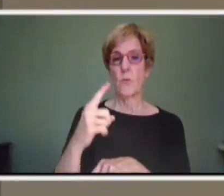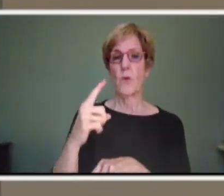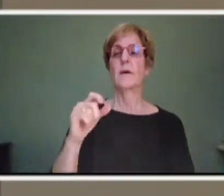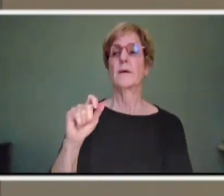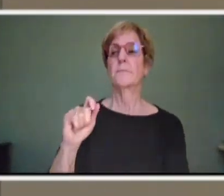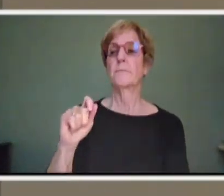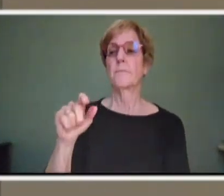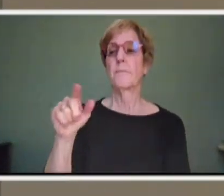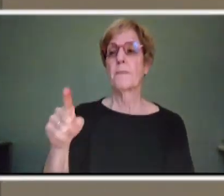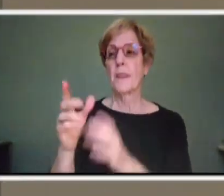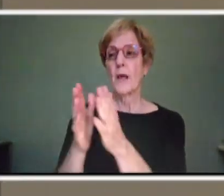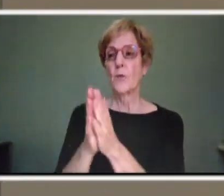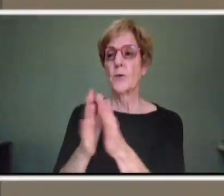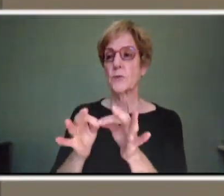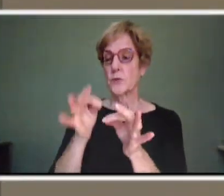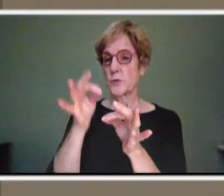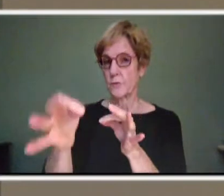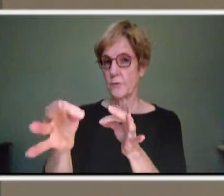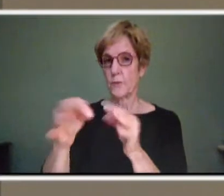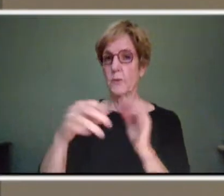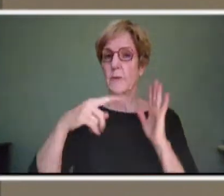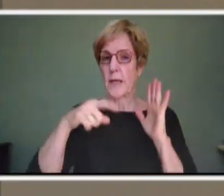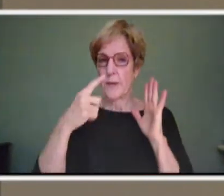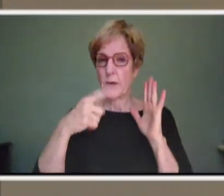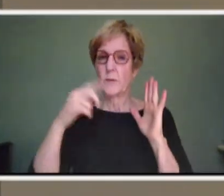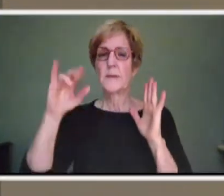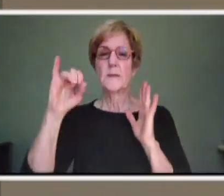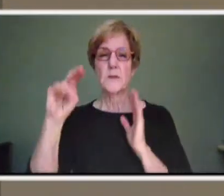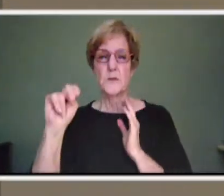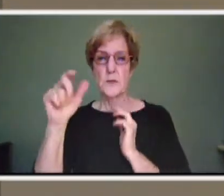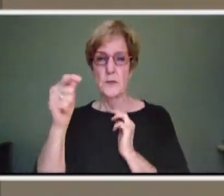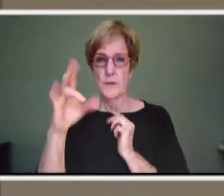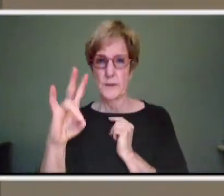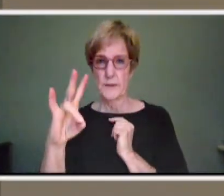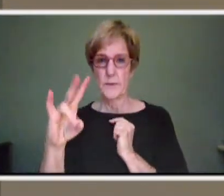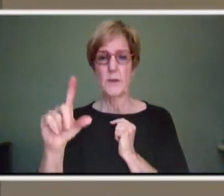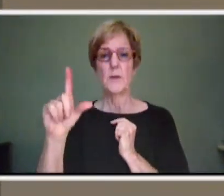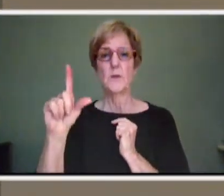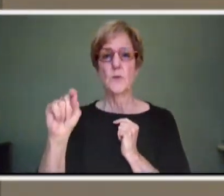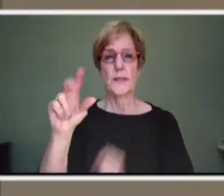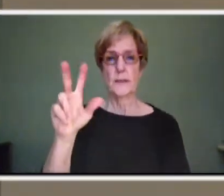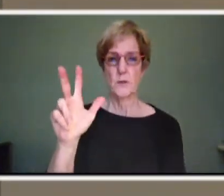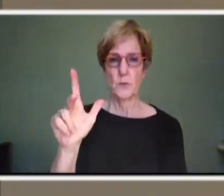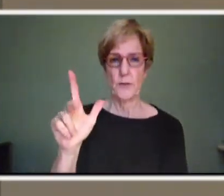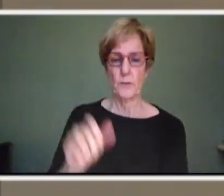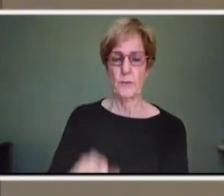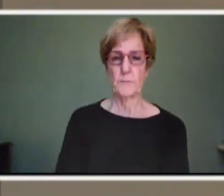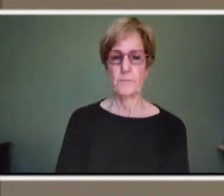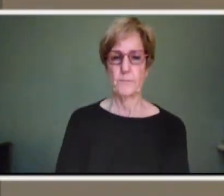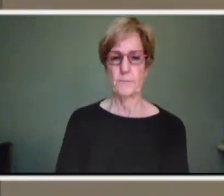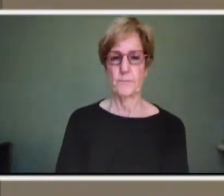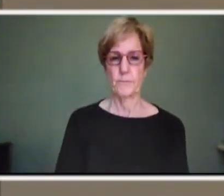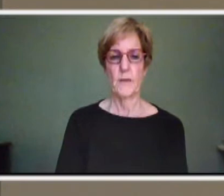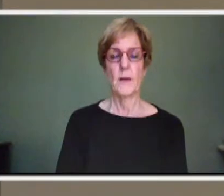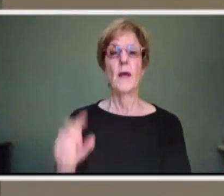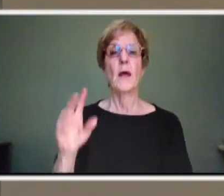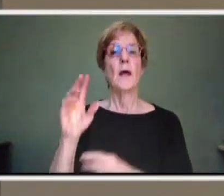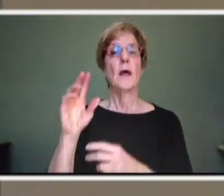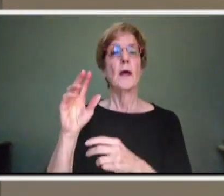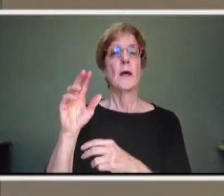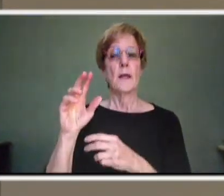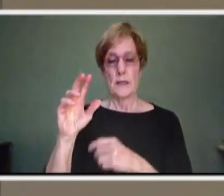are requesting a deferral of their hearing until January 17th, 2023. Item number 30,